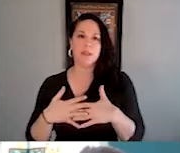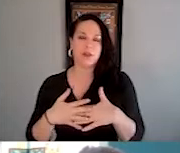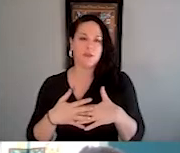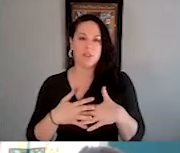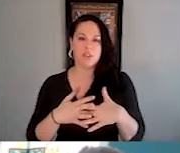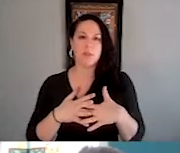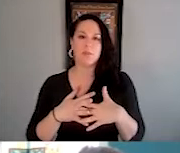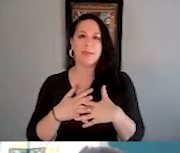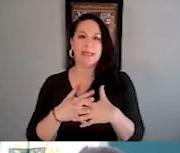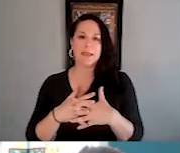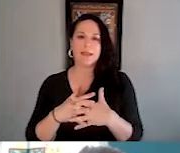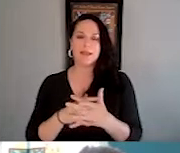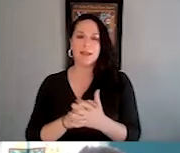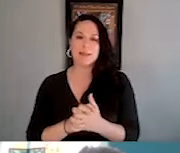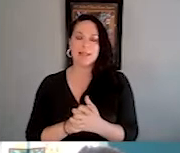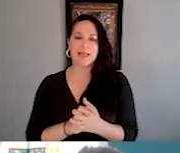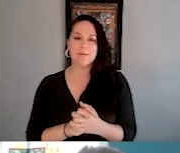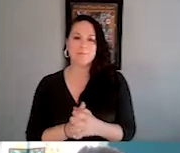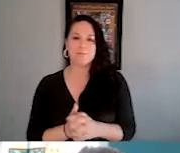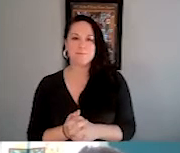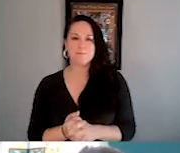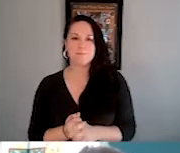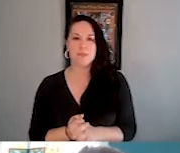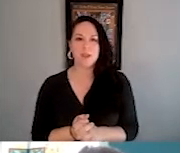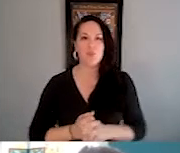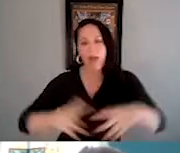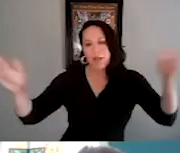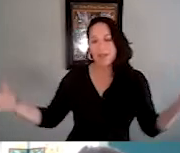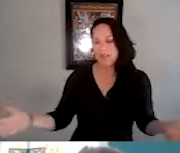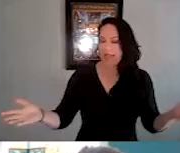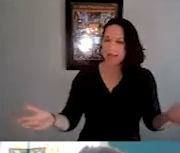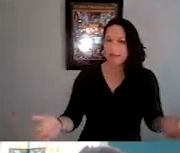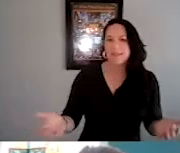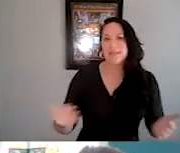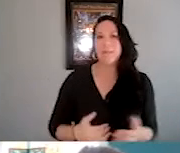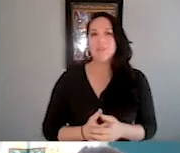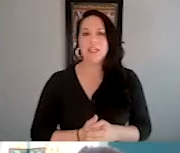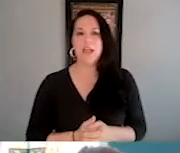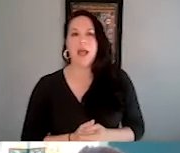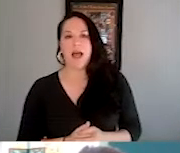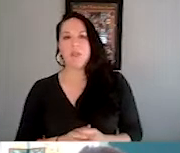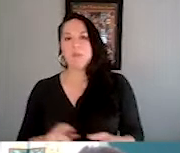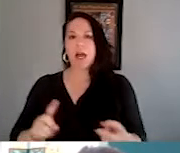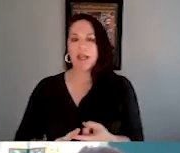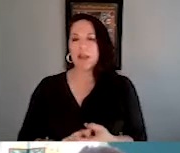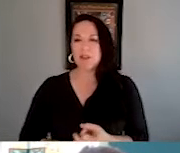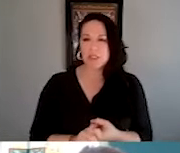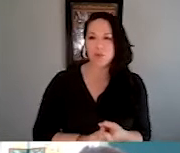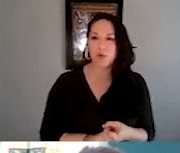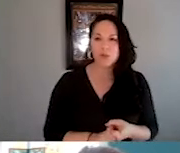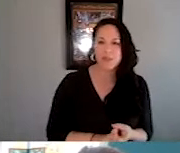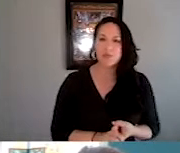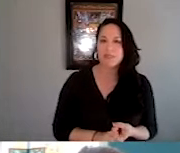as well as other interventions that we could be making. Next slide. So why are we here today? As I mentioned, we're going to be talking